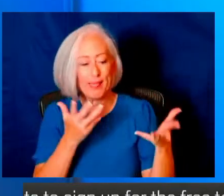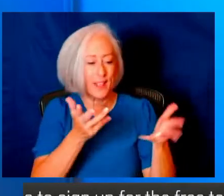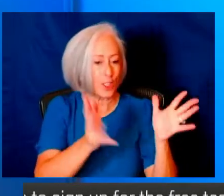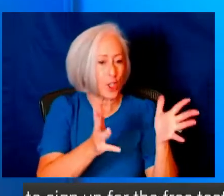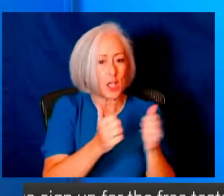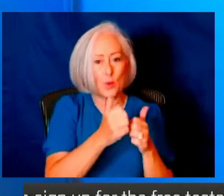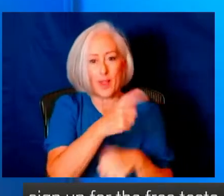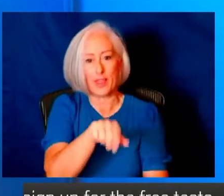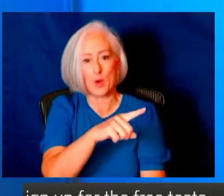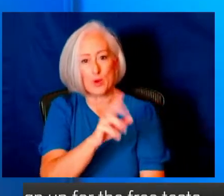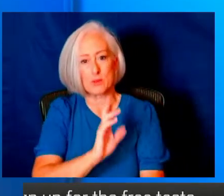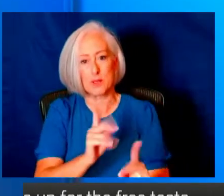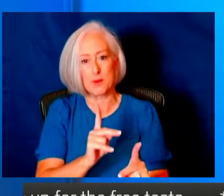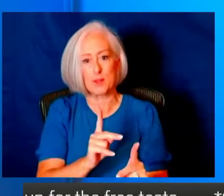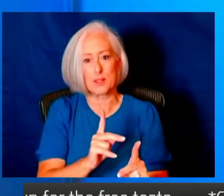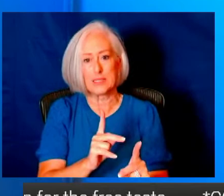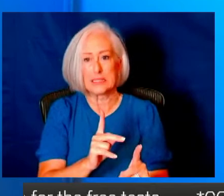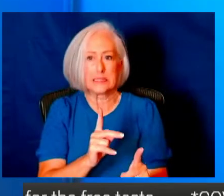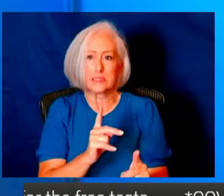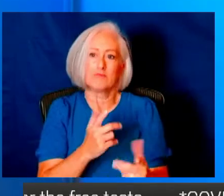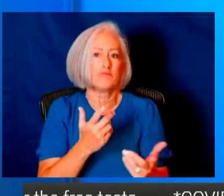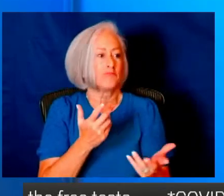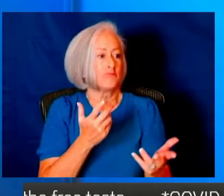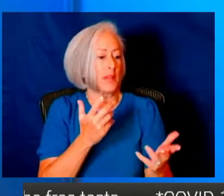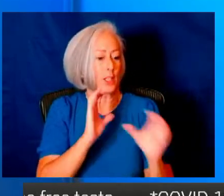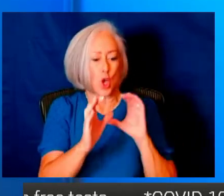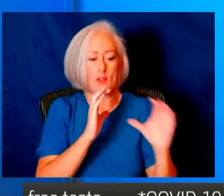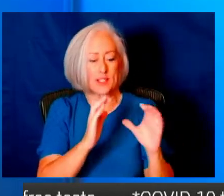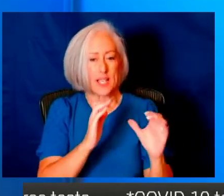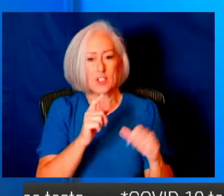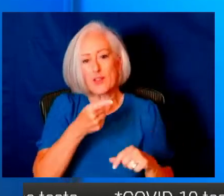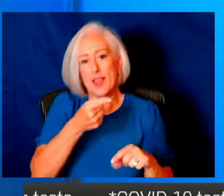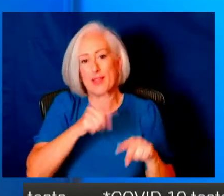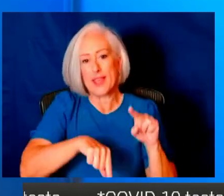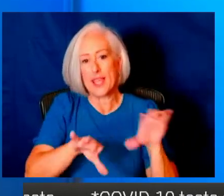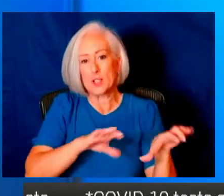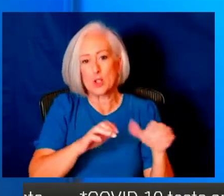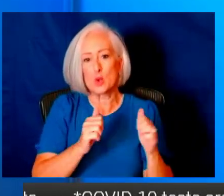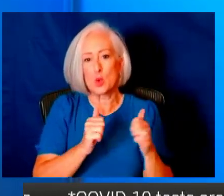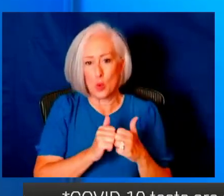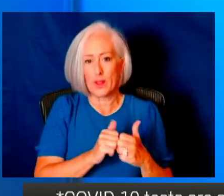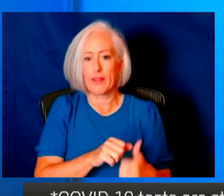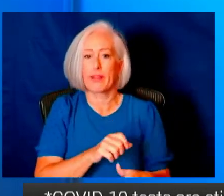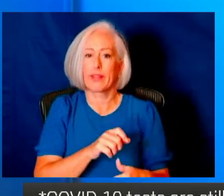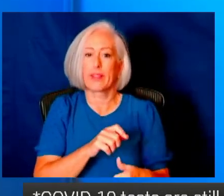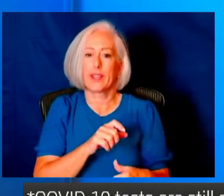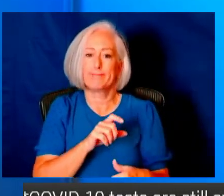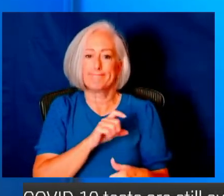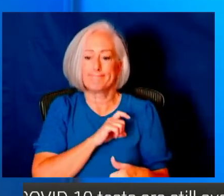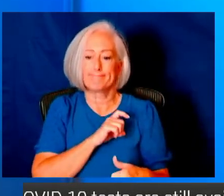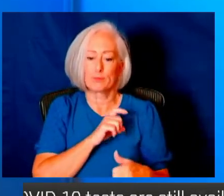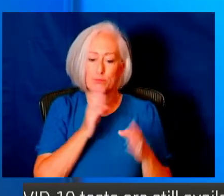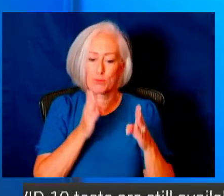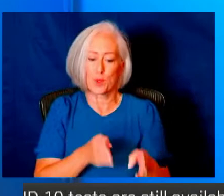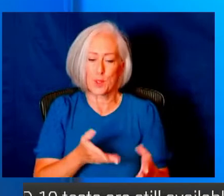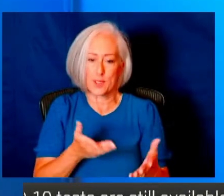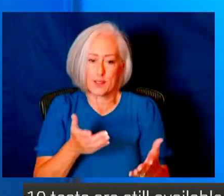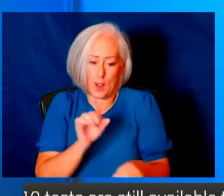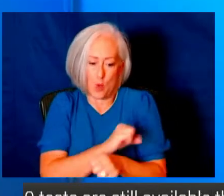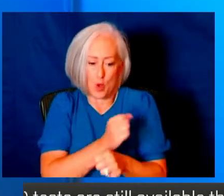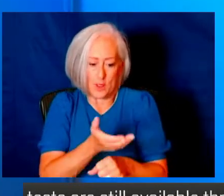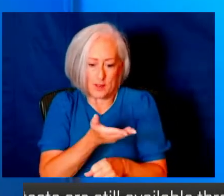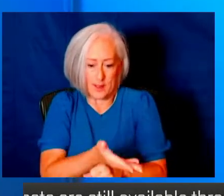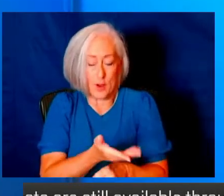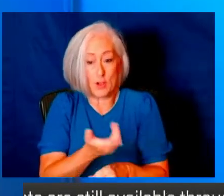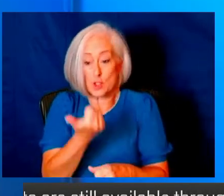they're not normally able to have with correctional officers, for example. So even any kind of program where you can go into the